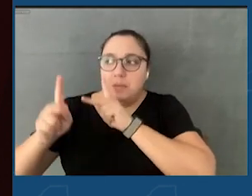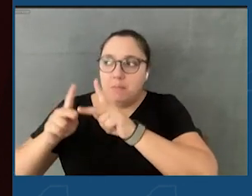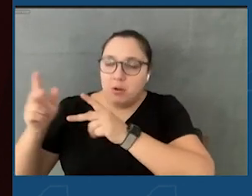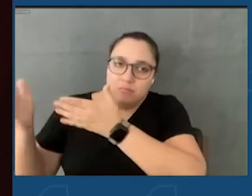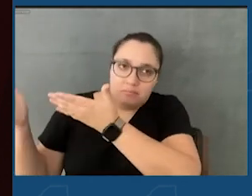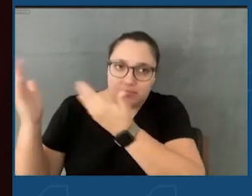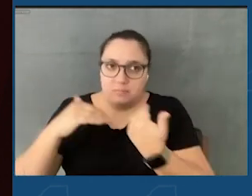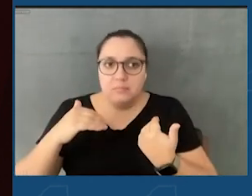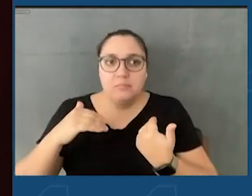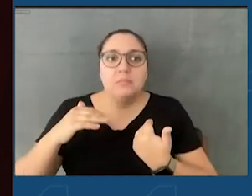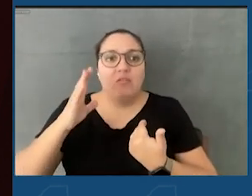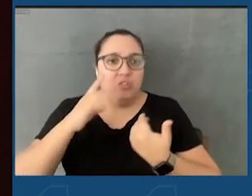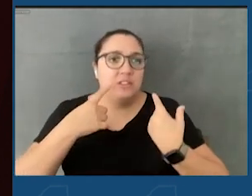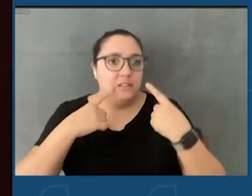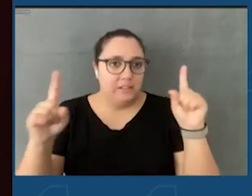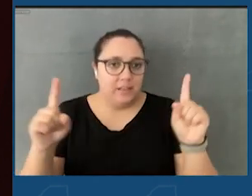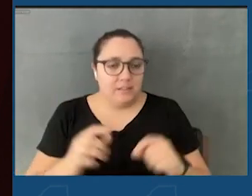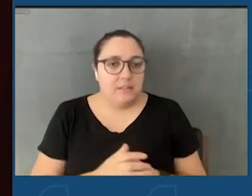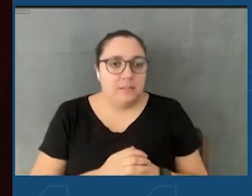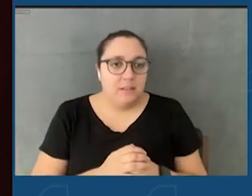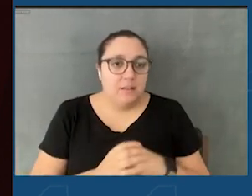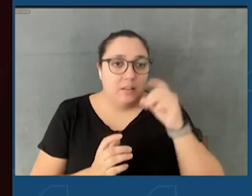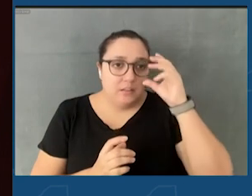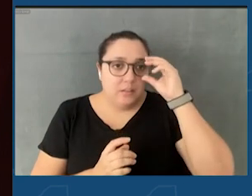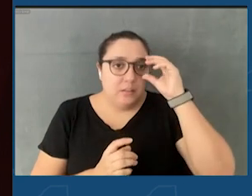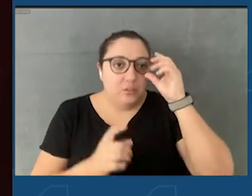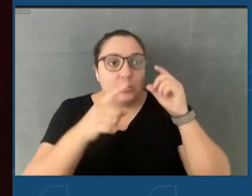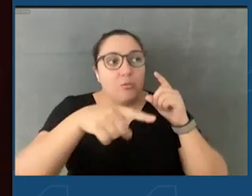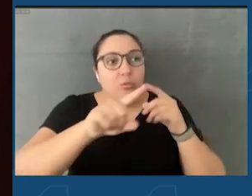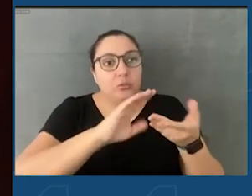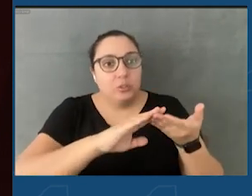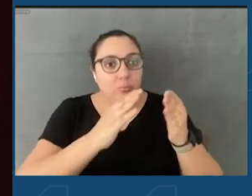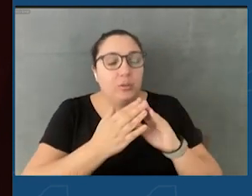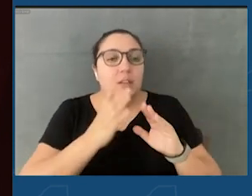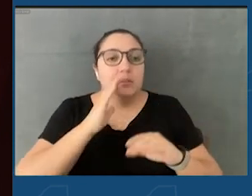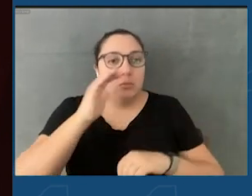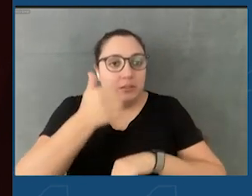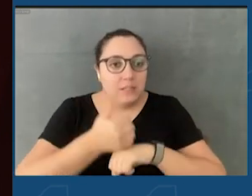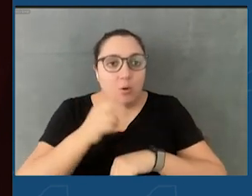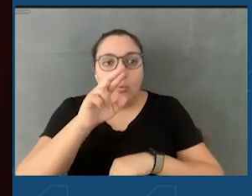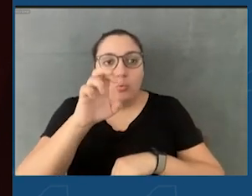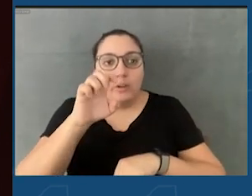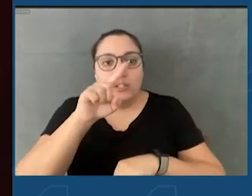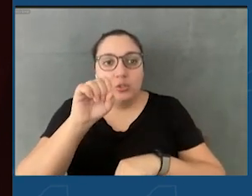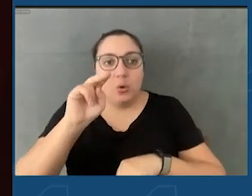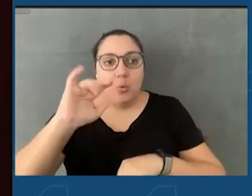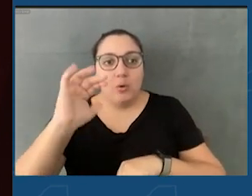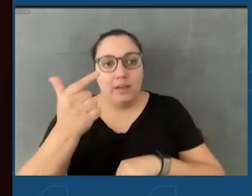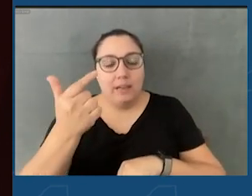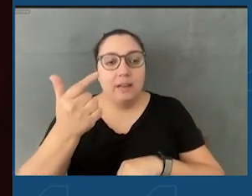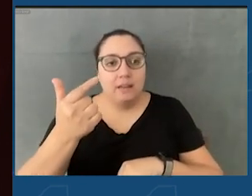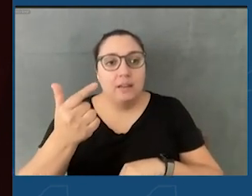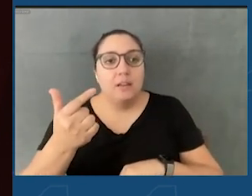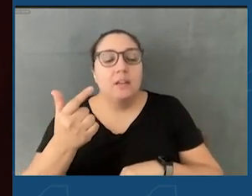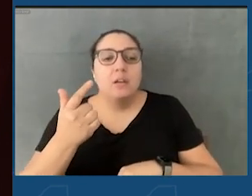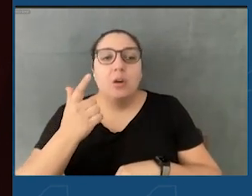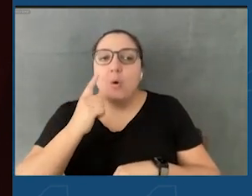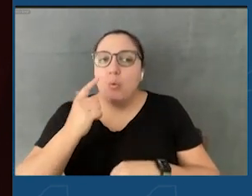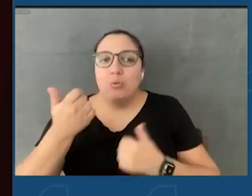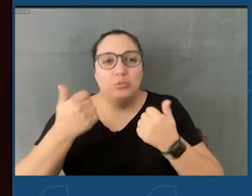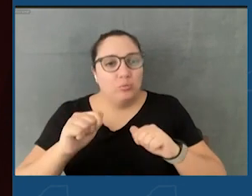So municipalities can undertake rezonings to hit their growth targets if they need to. We'll help cut the red tape any way